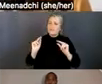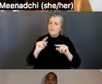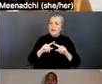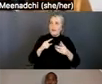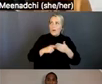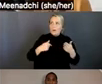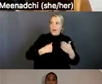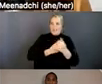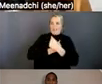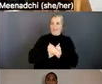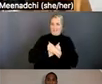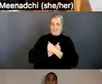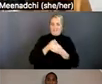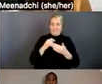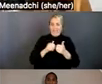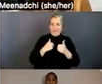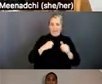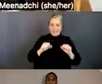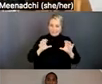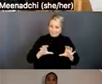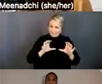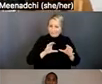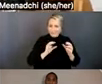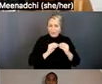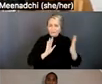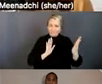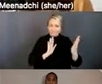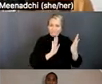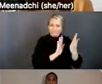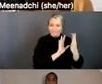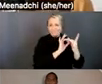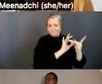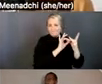I love? And then how can I gravitate towards people who enjoy